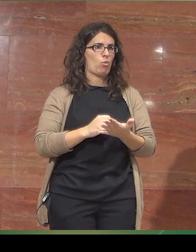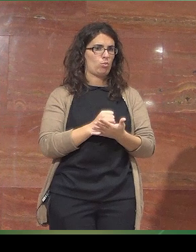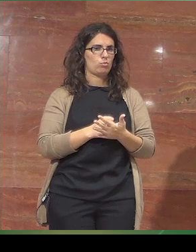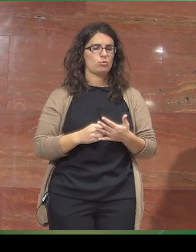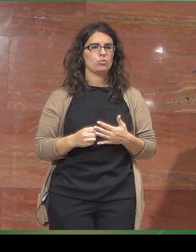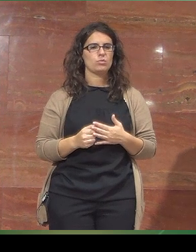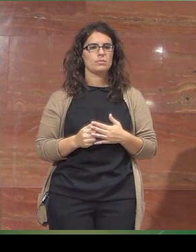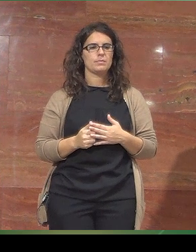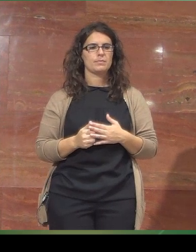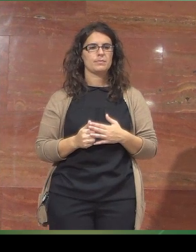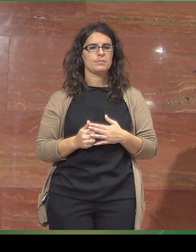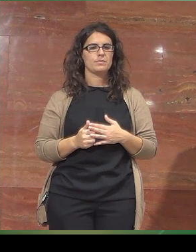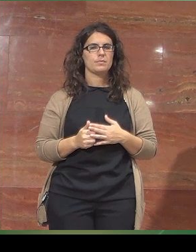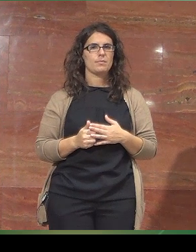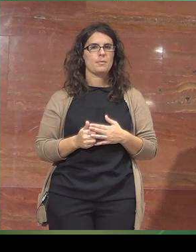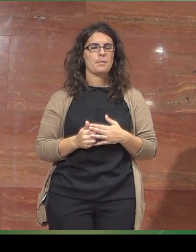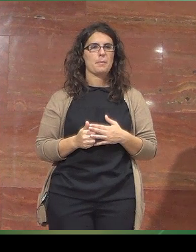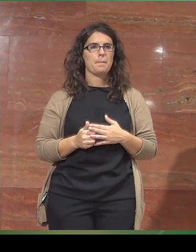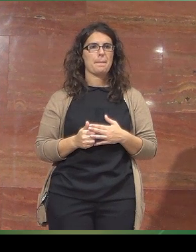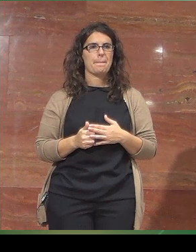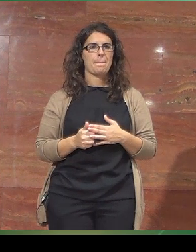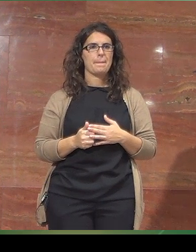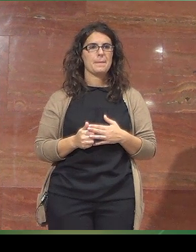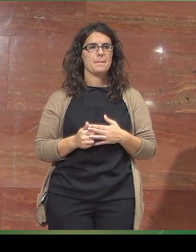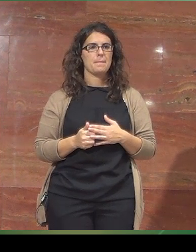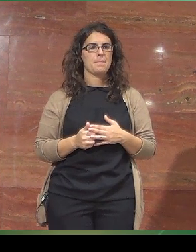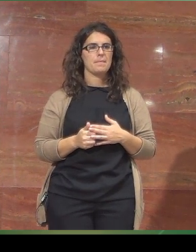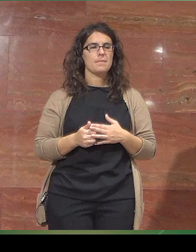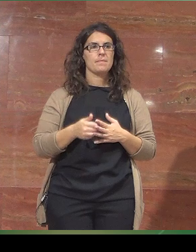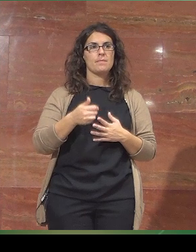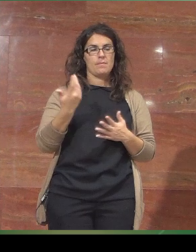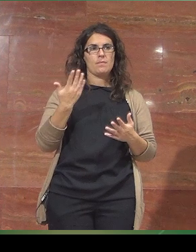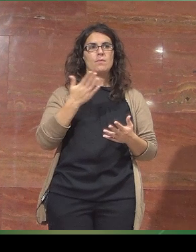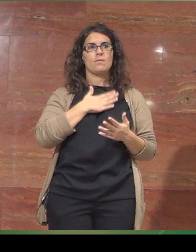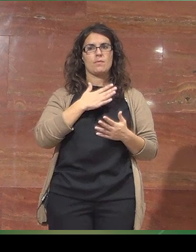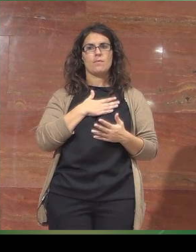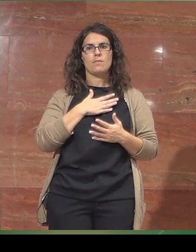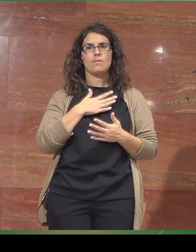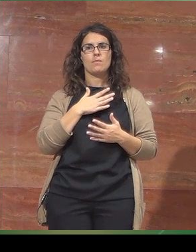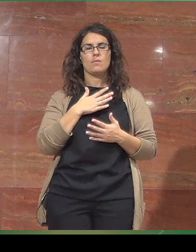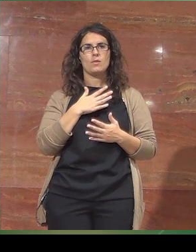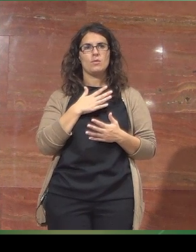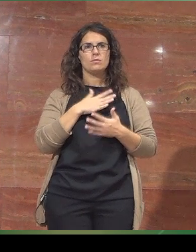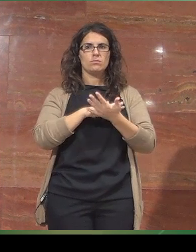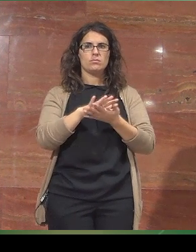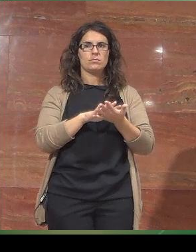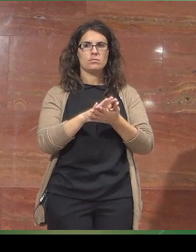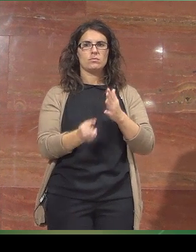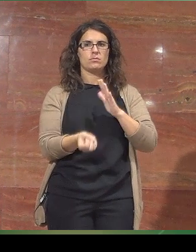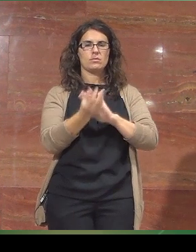When that came to inclusivity, we realized that we needed to borrow a definition of